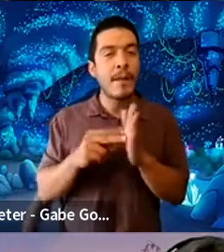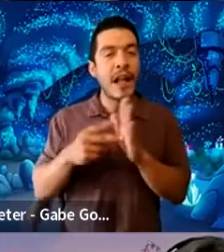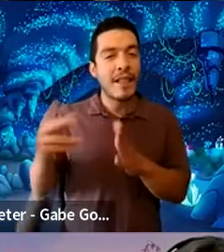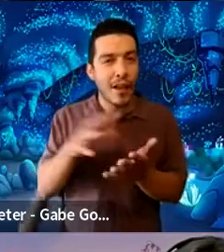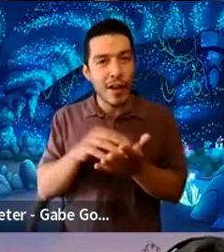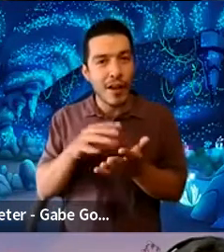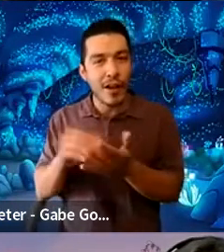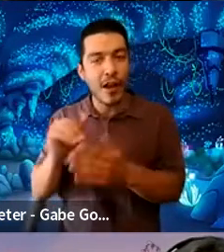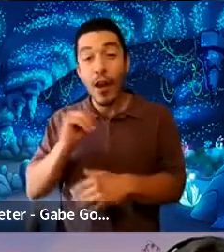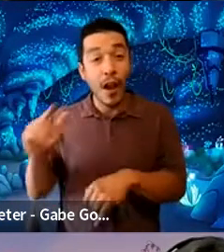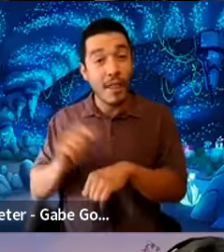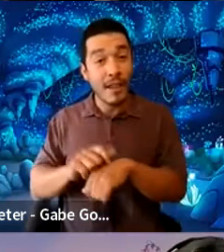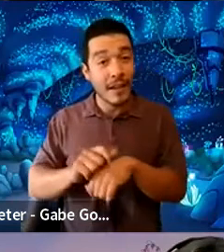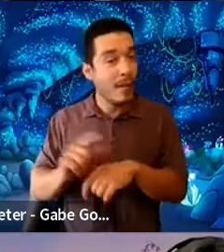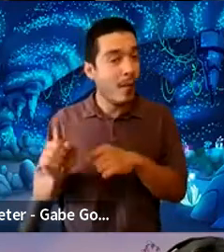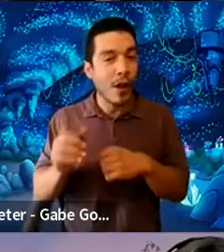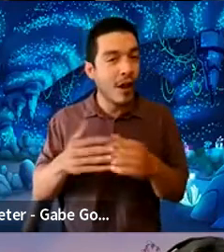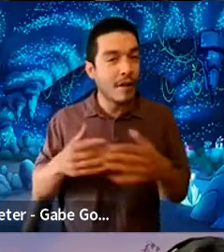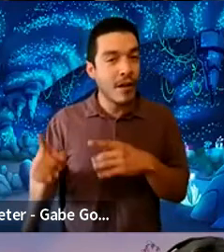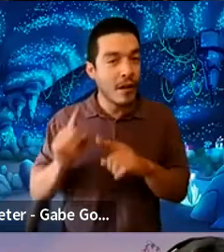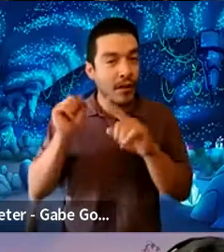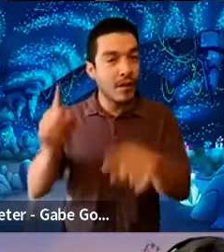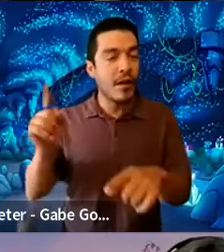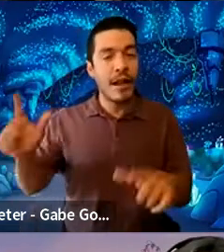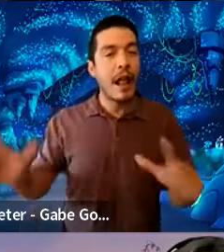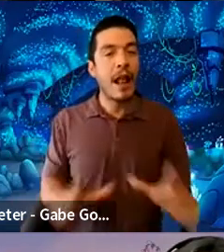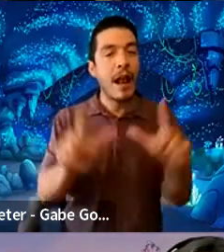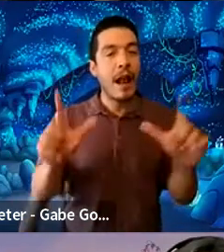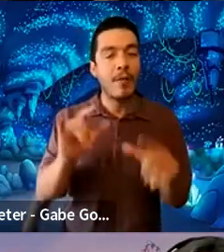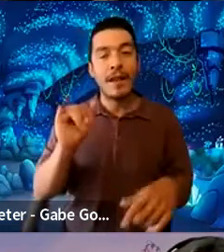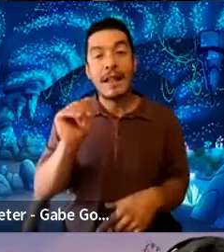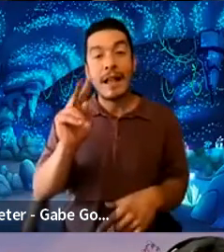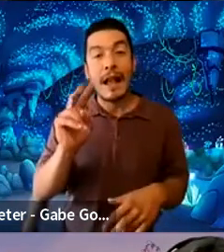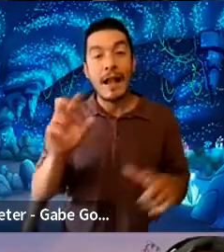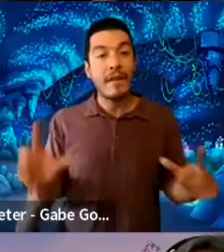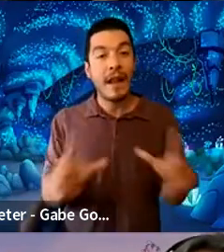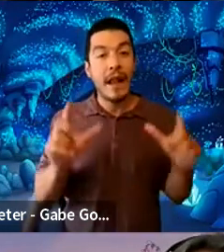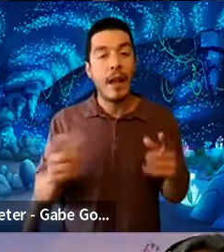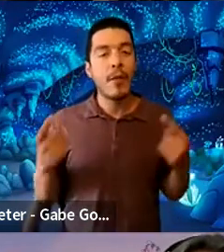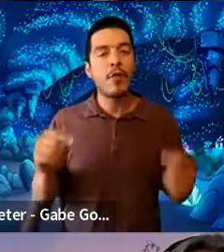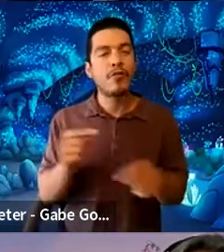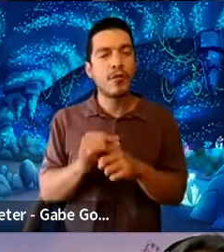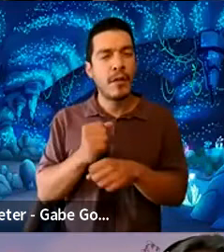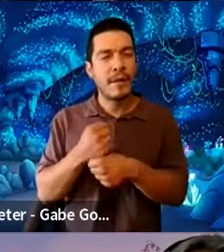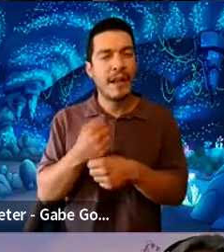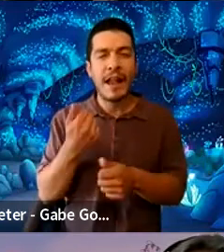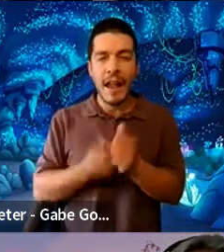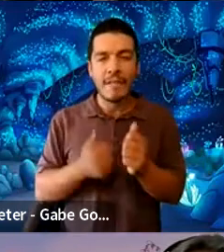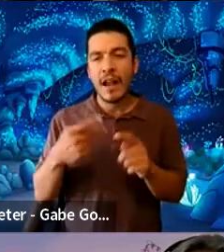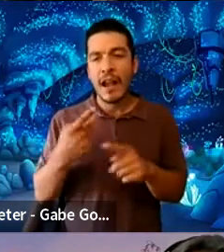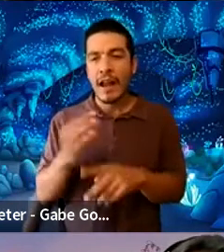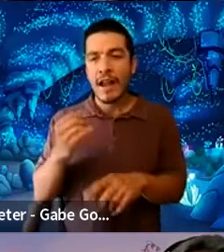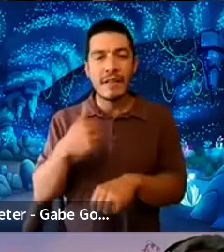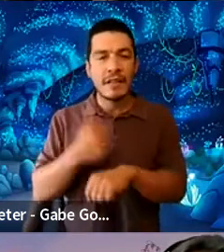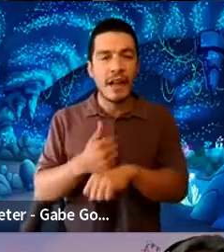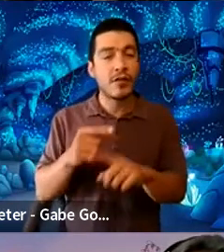learning all the time, wherever they are. Like their library is a cave library. We try to make just every kind of setting as